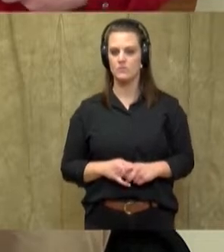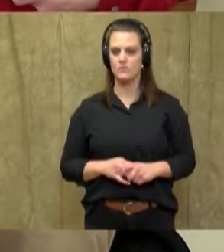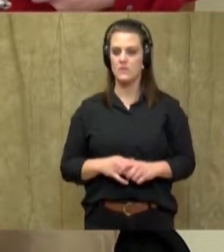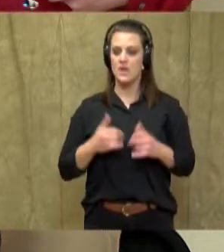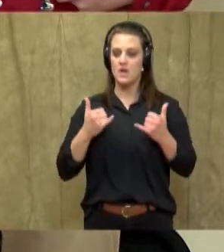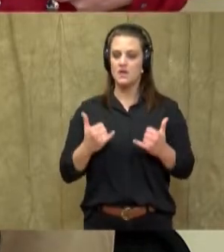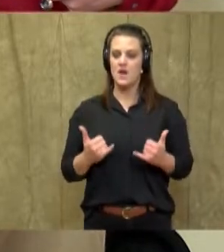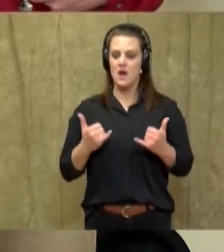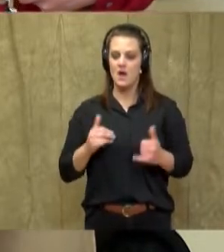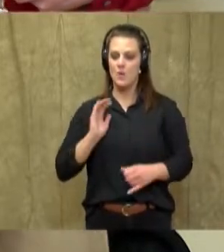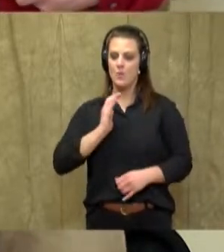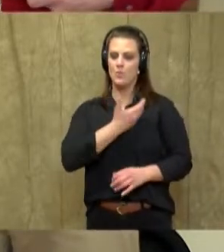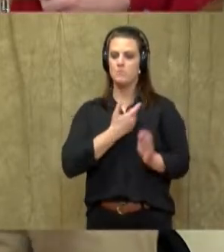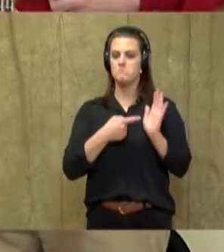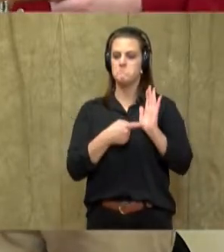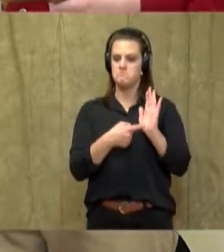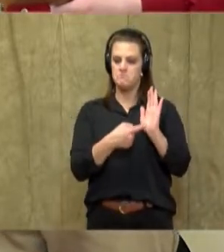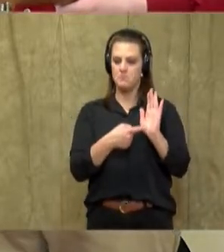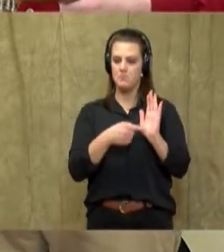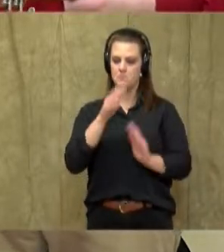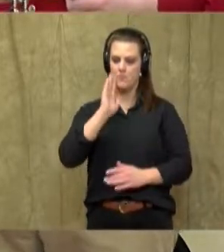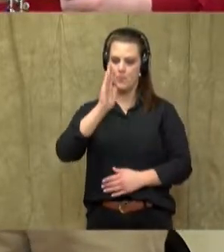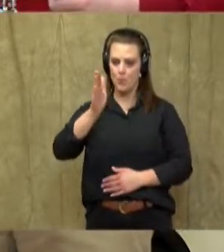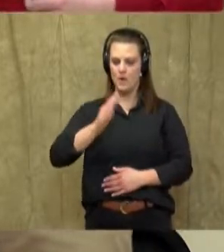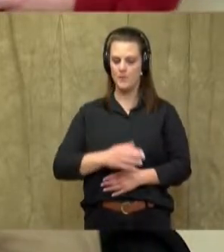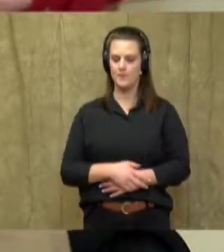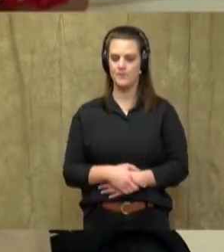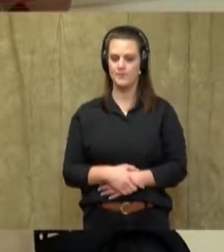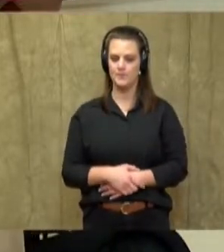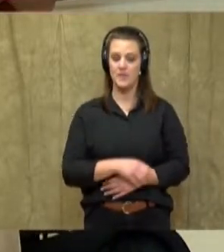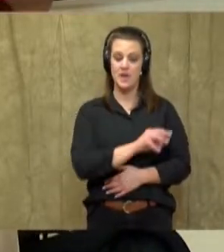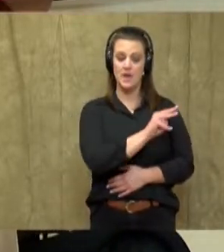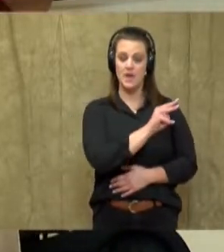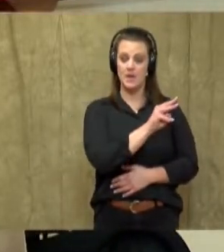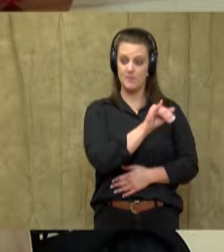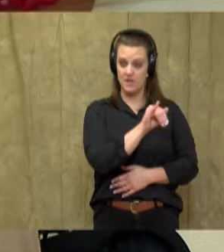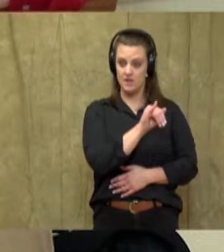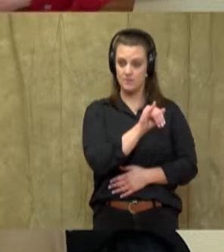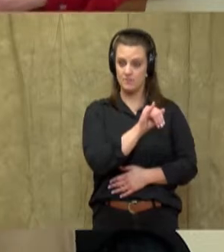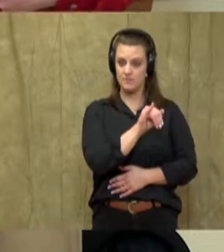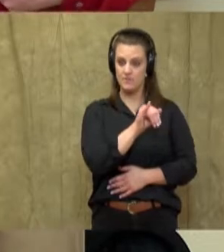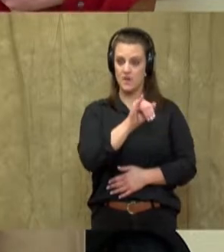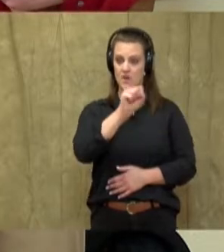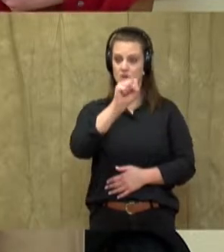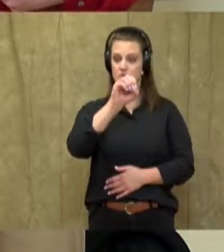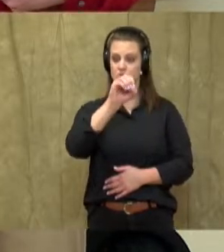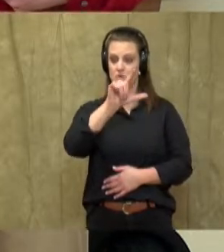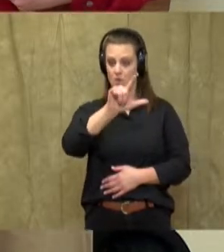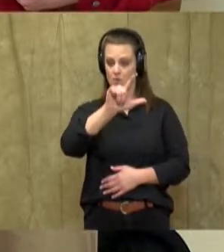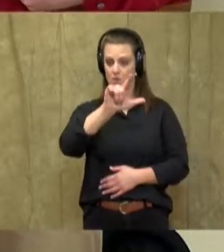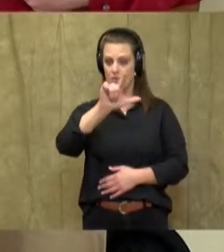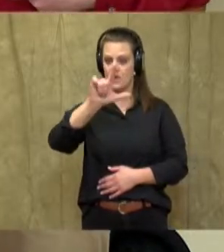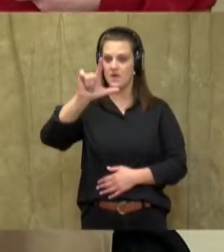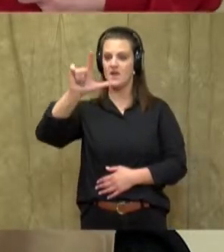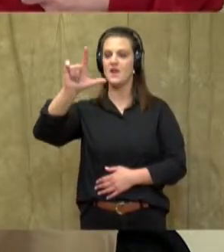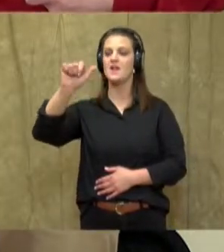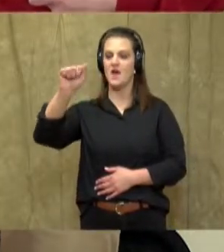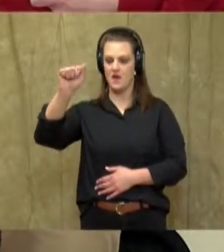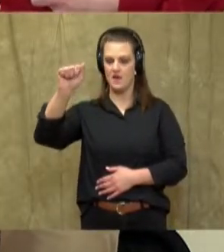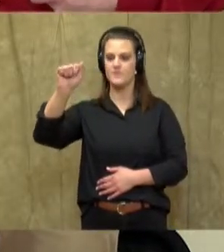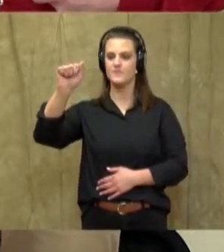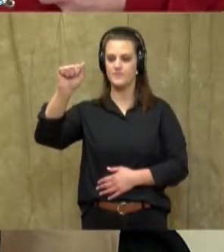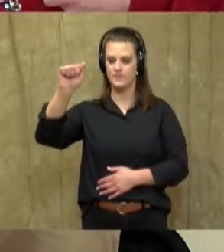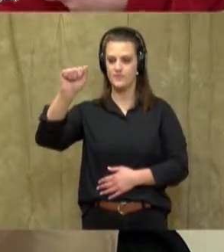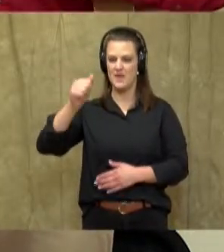Now we're going to do some examples that have me, so, and